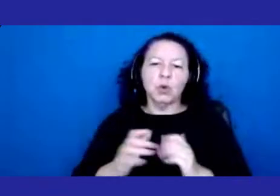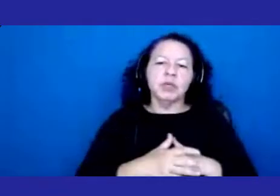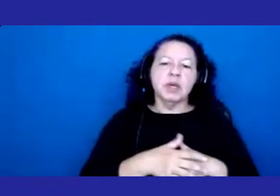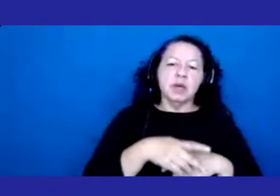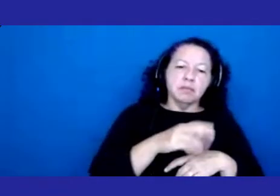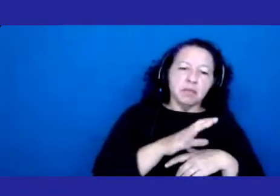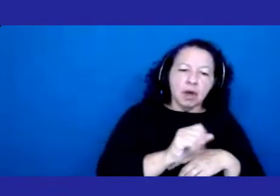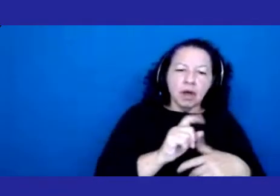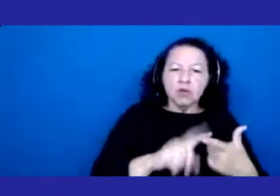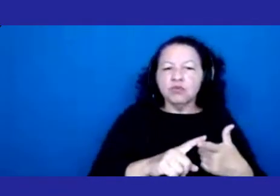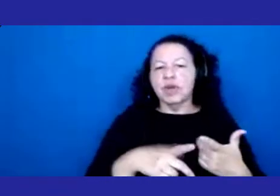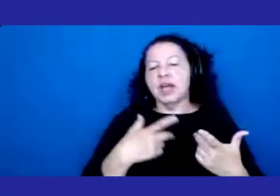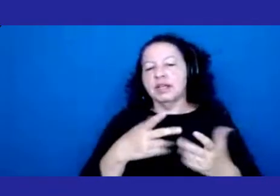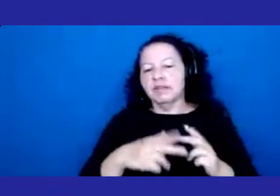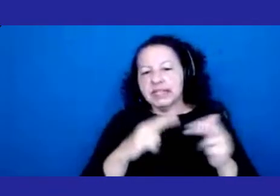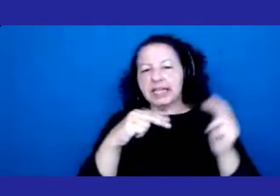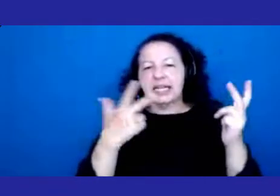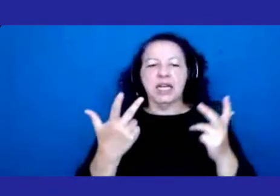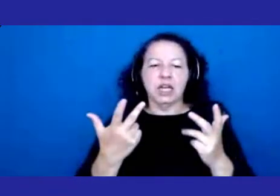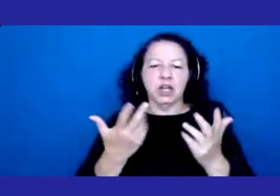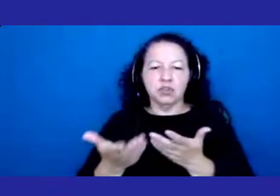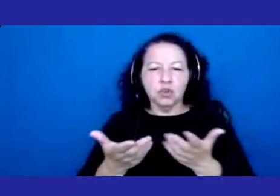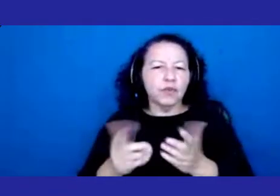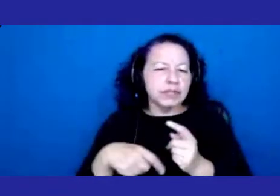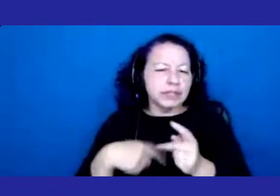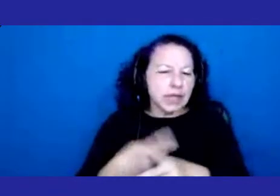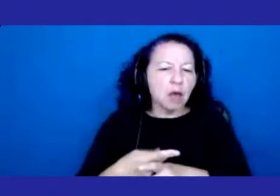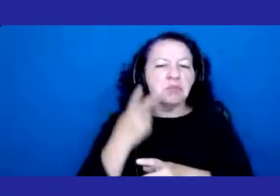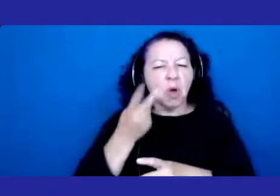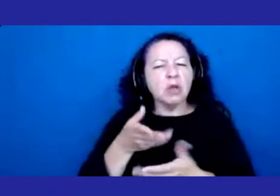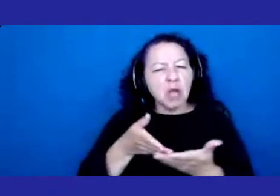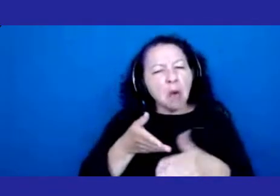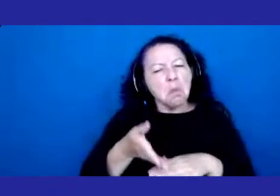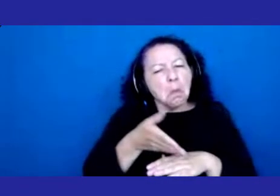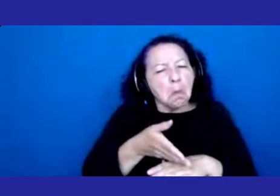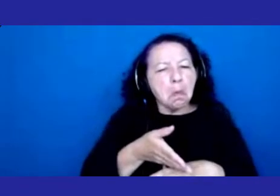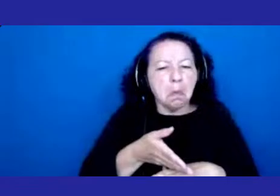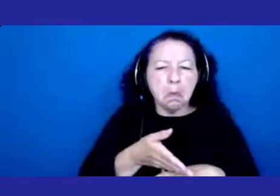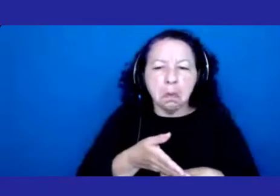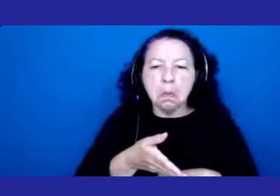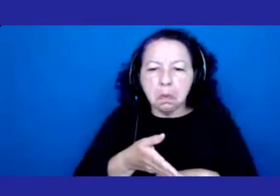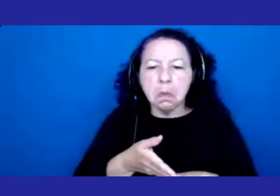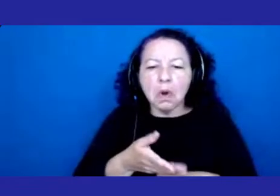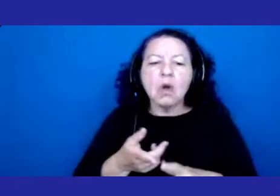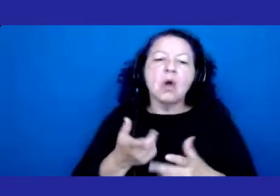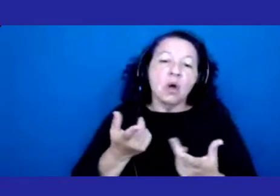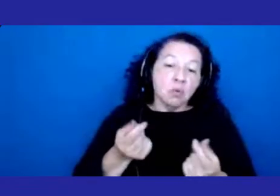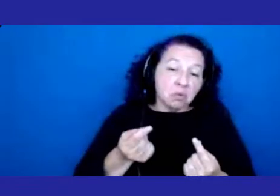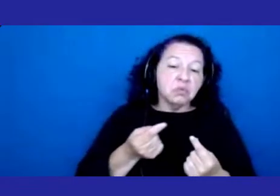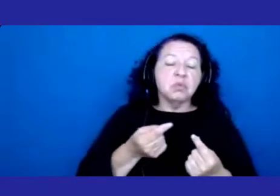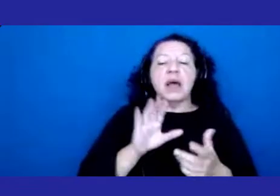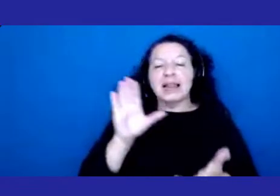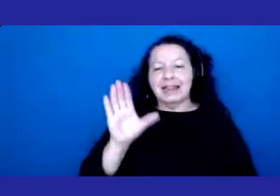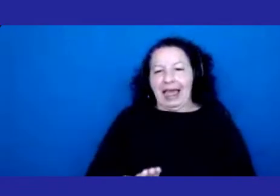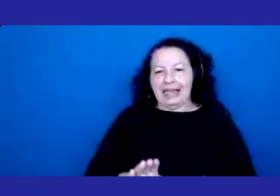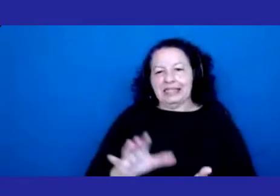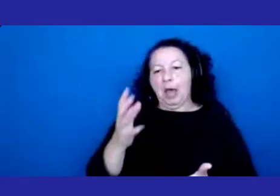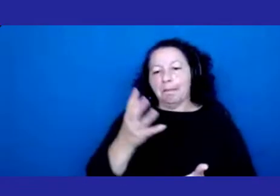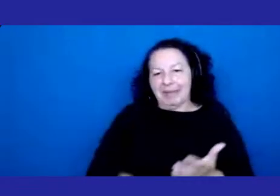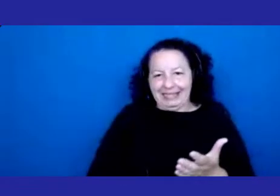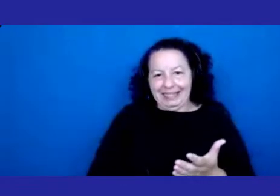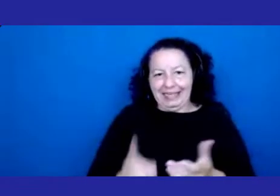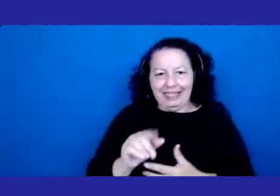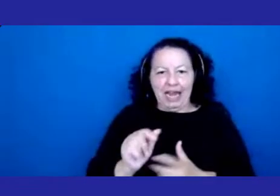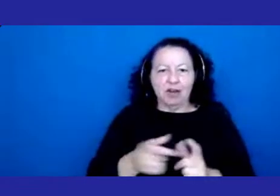type. And we did see some modest improvements by decreased missing data from 2020 to